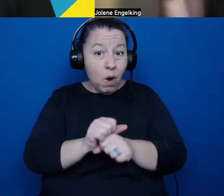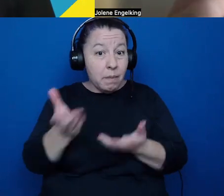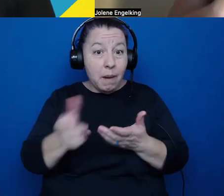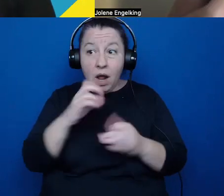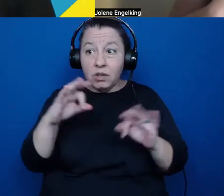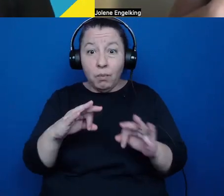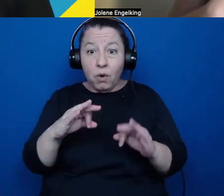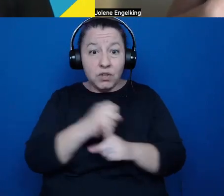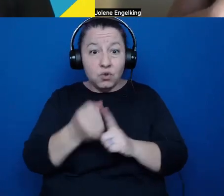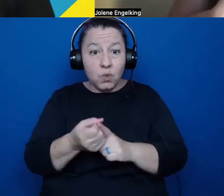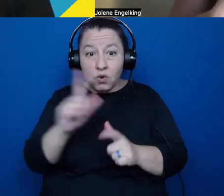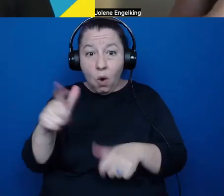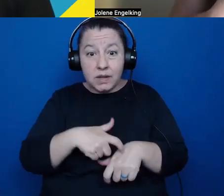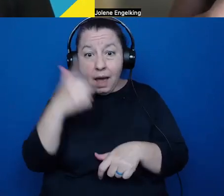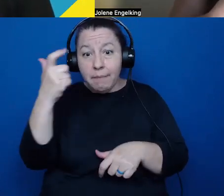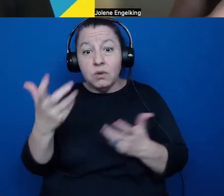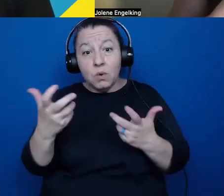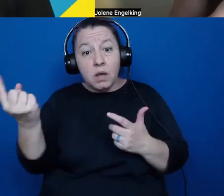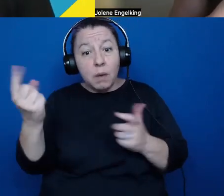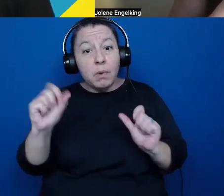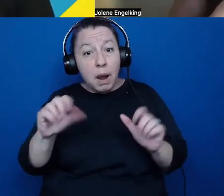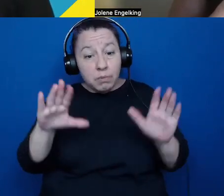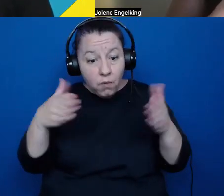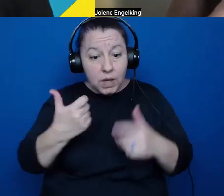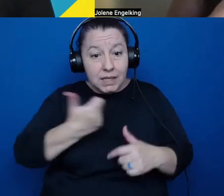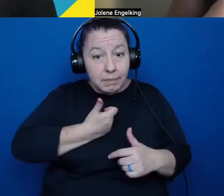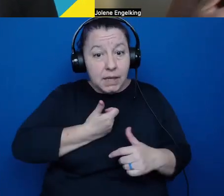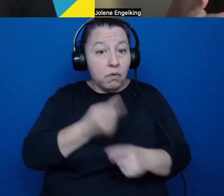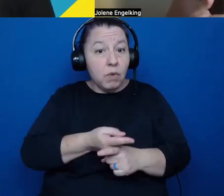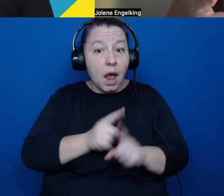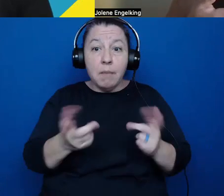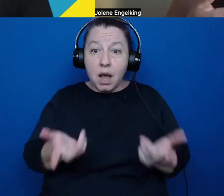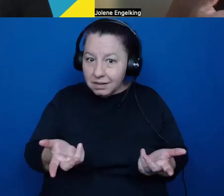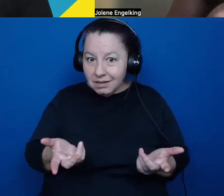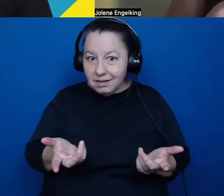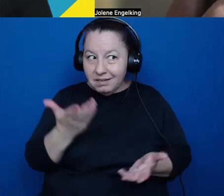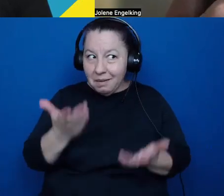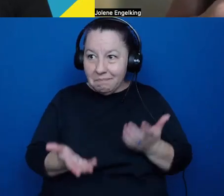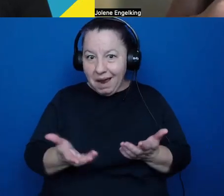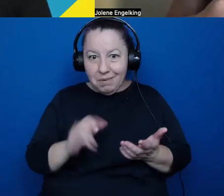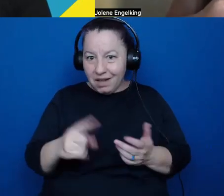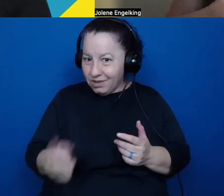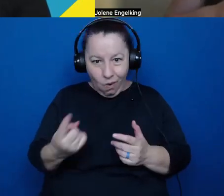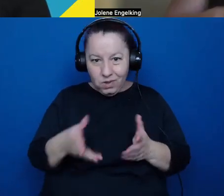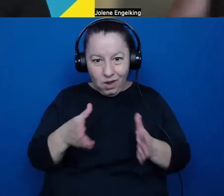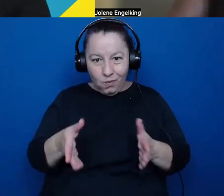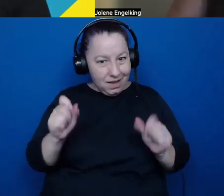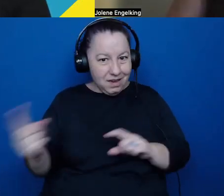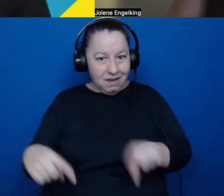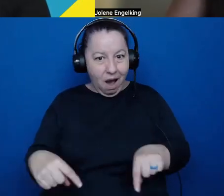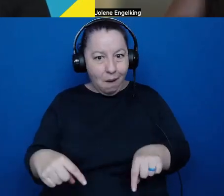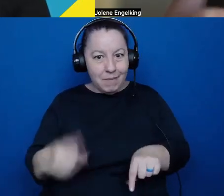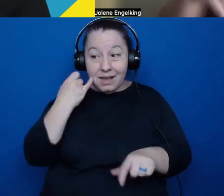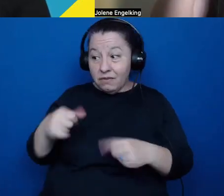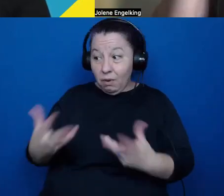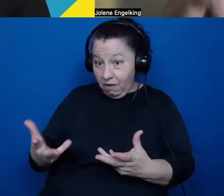because you want someone to be able to take a few minutes to focus on themselves, right? But maybe that's the only way that they're going to be able to, is either if you provide